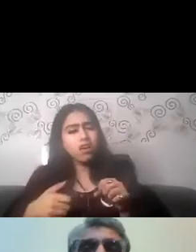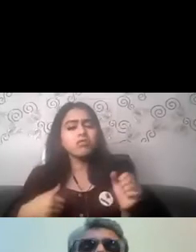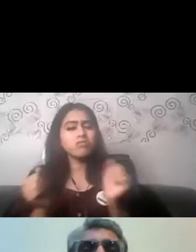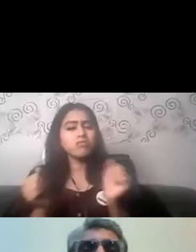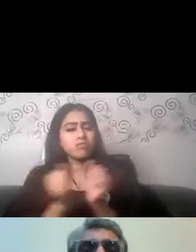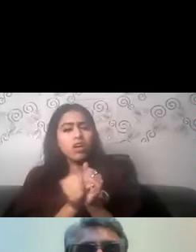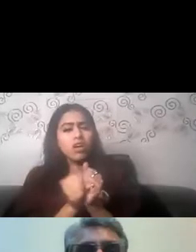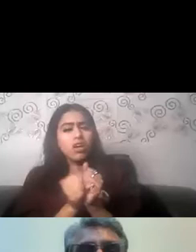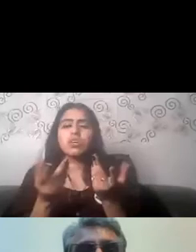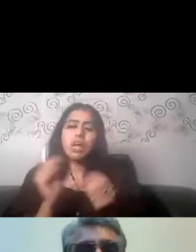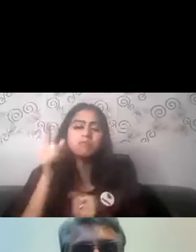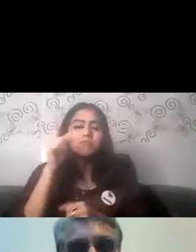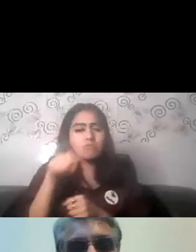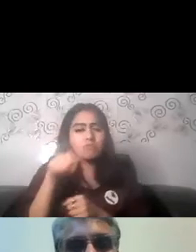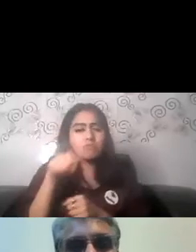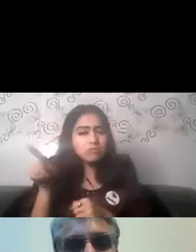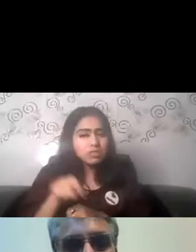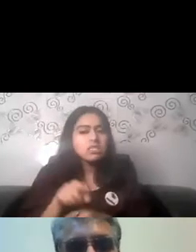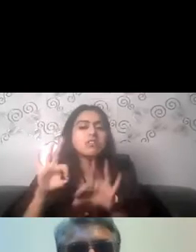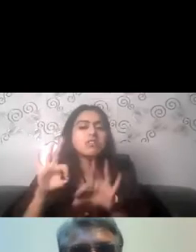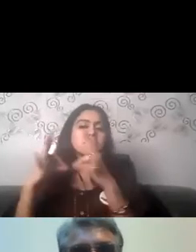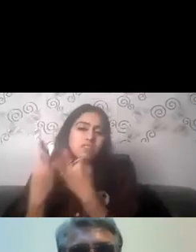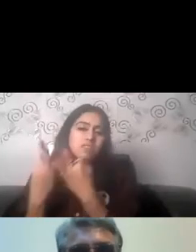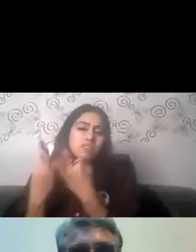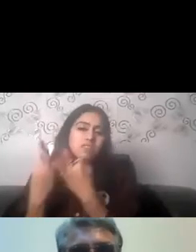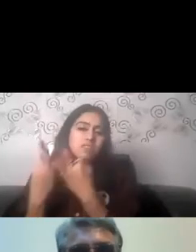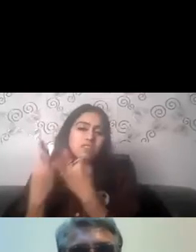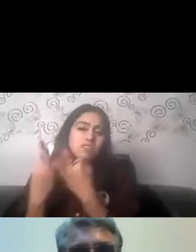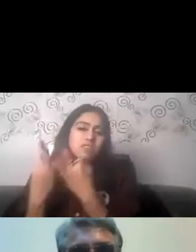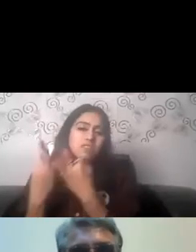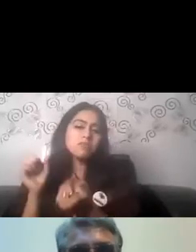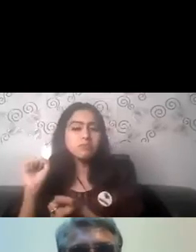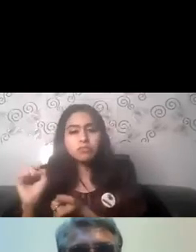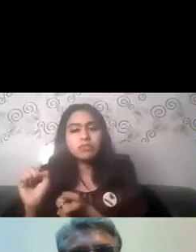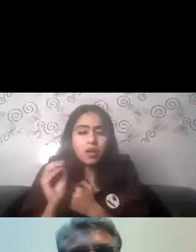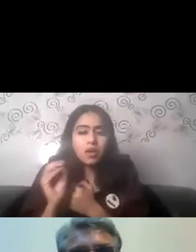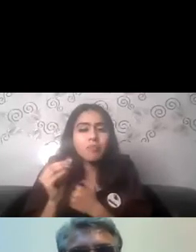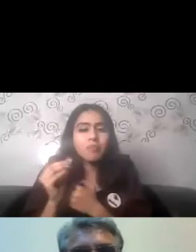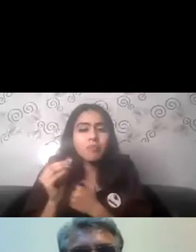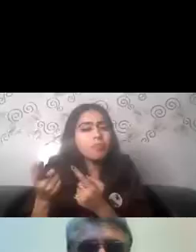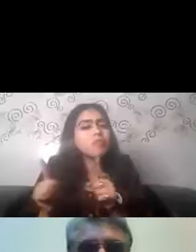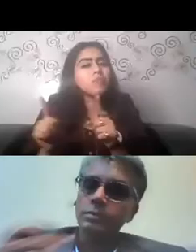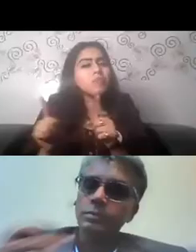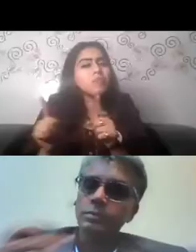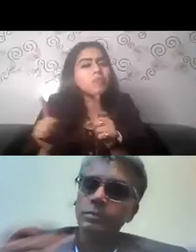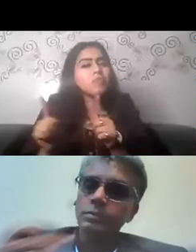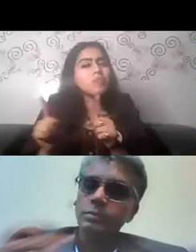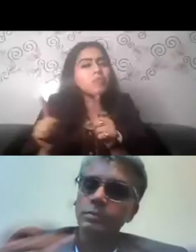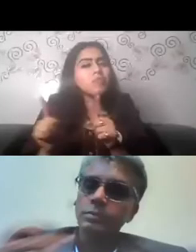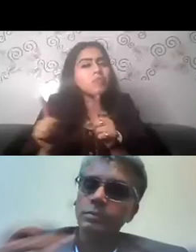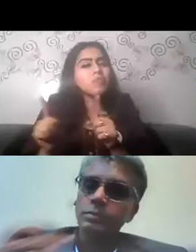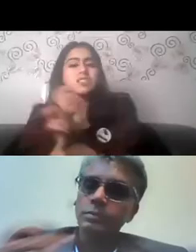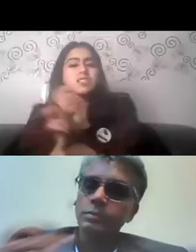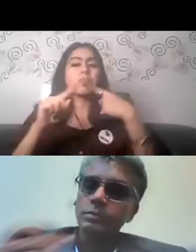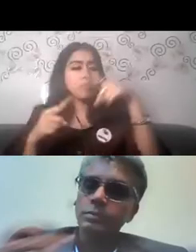their family had cancer. Somebody for an because suffered something, and therefore they just raise